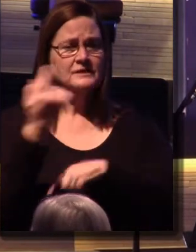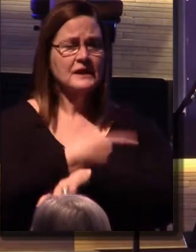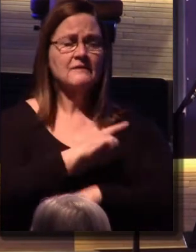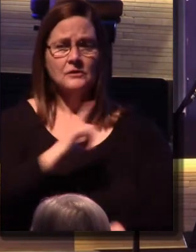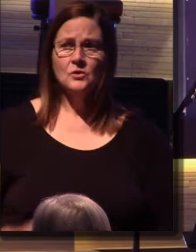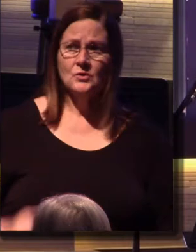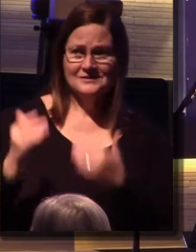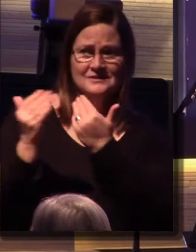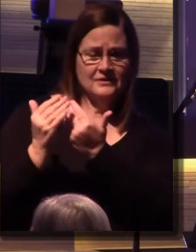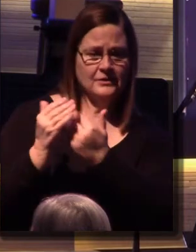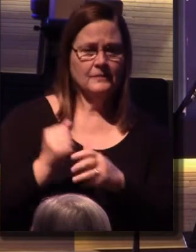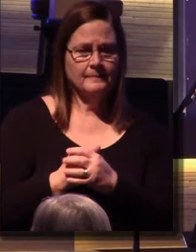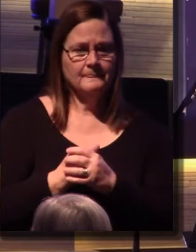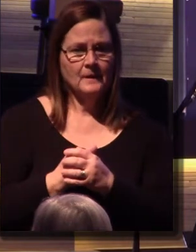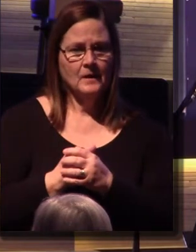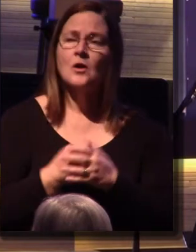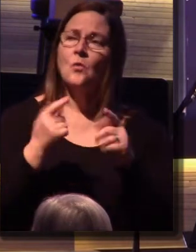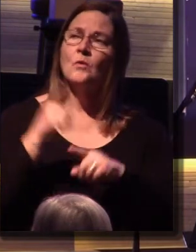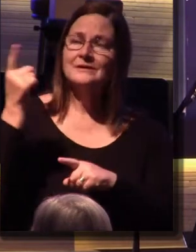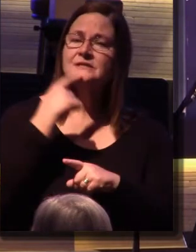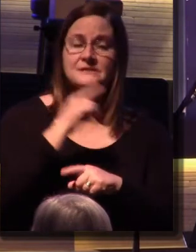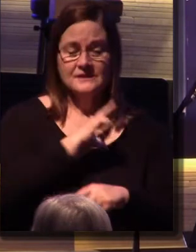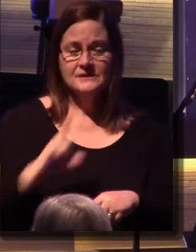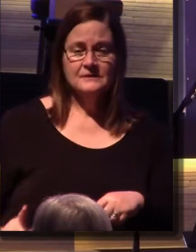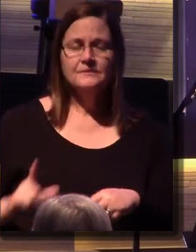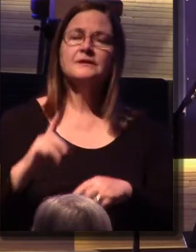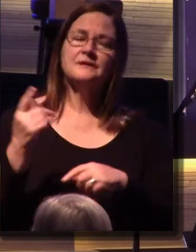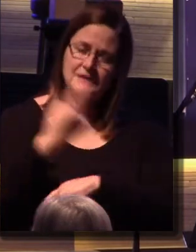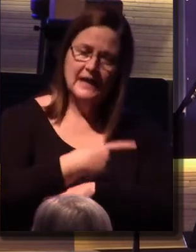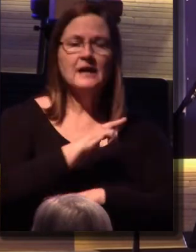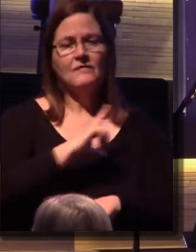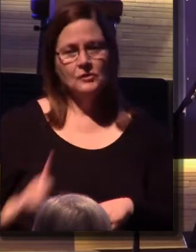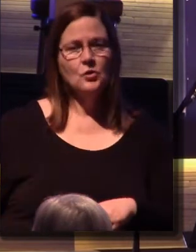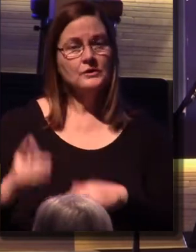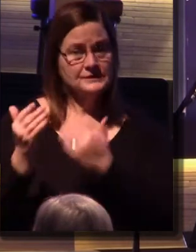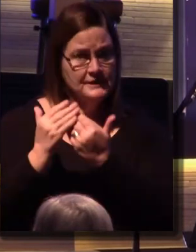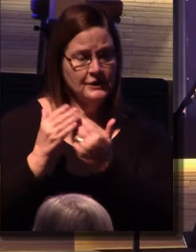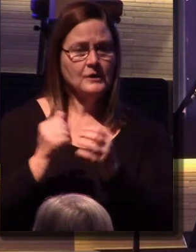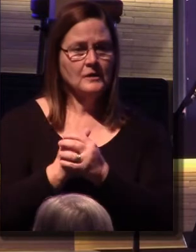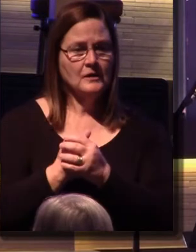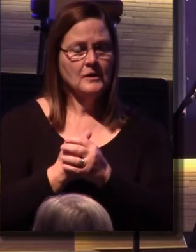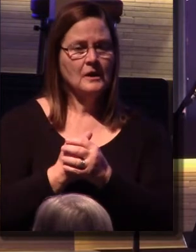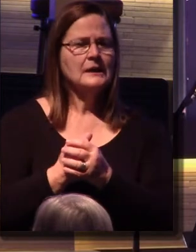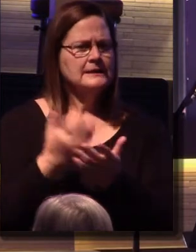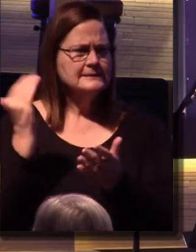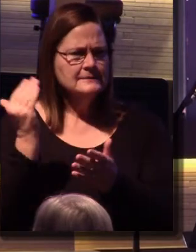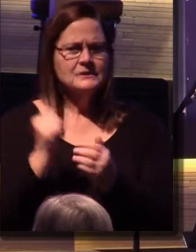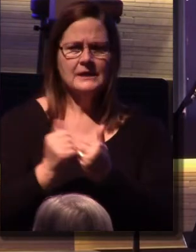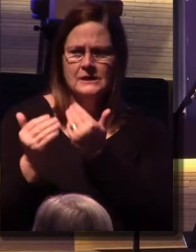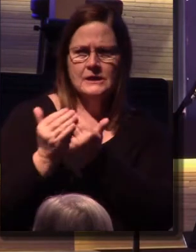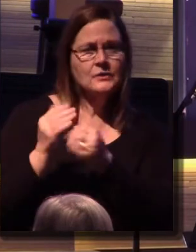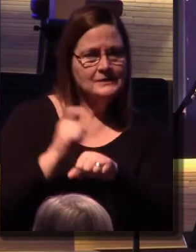day of the Lord is near." And so when he says the day of the Lord is near, it sounds to us like near